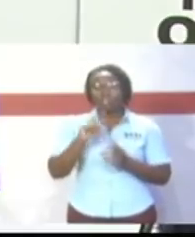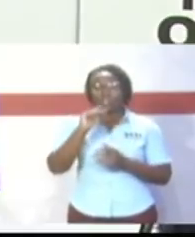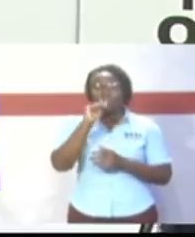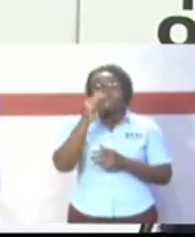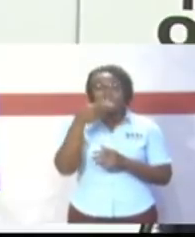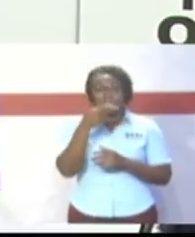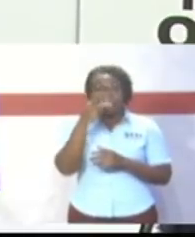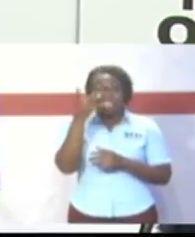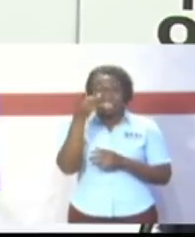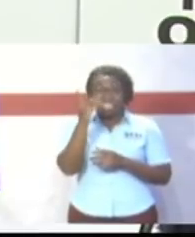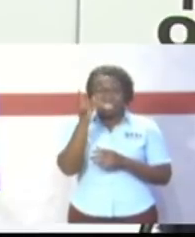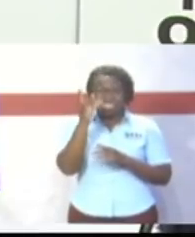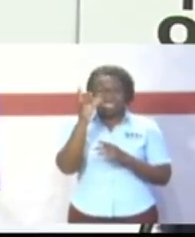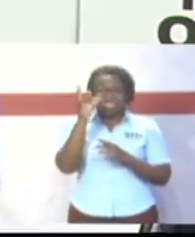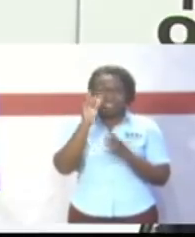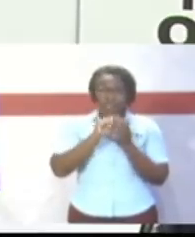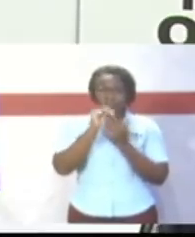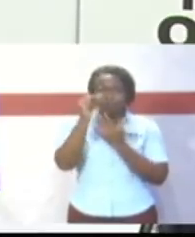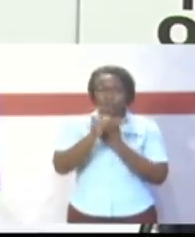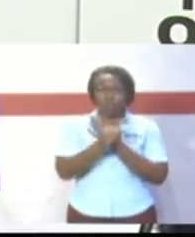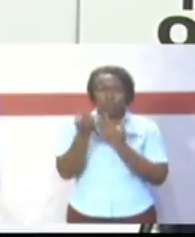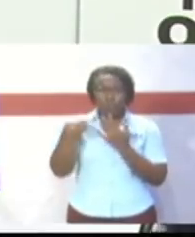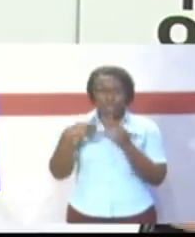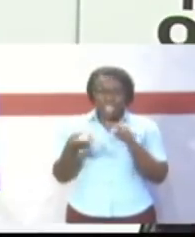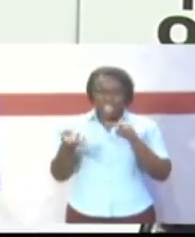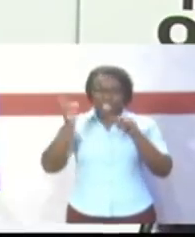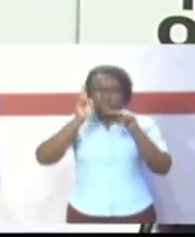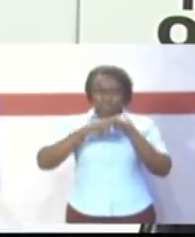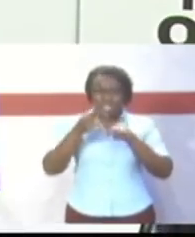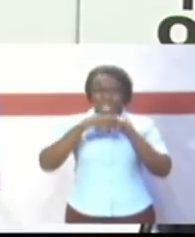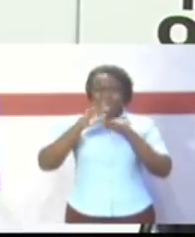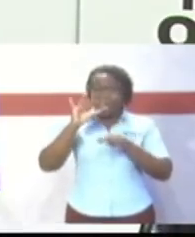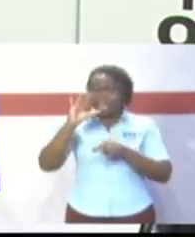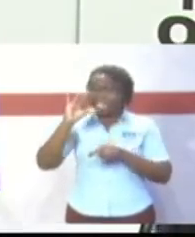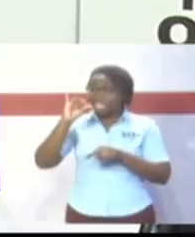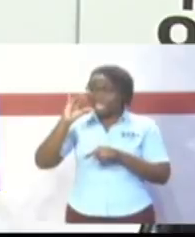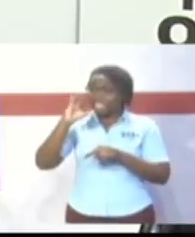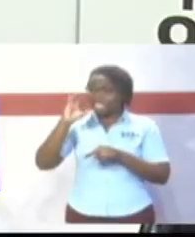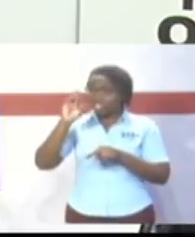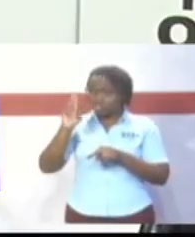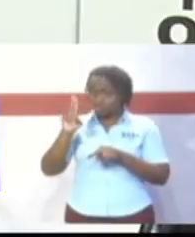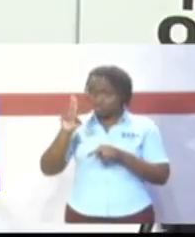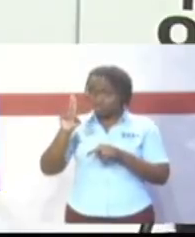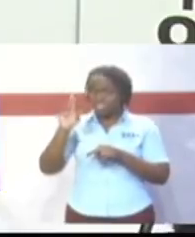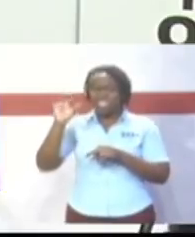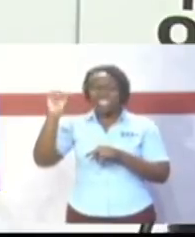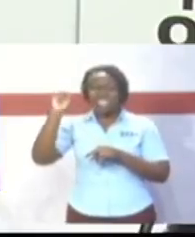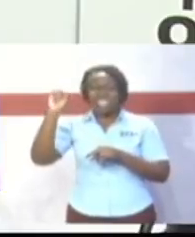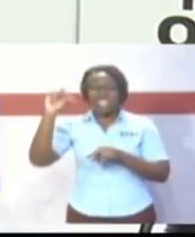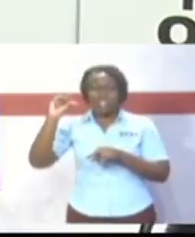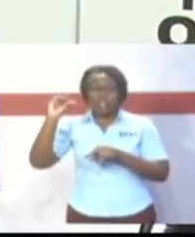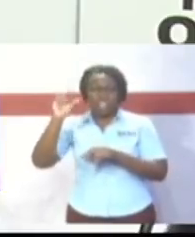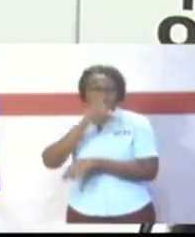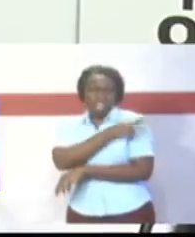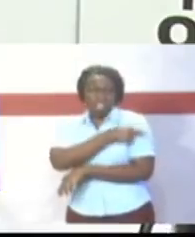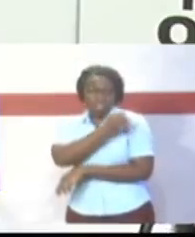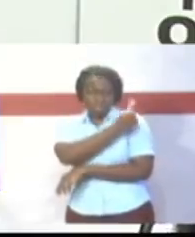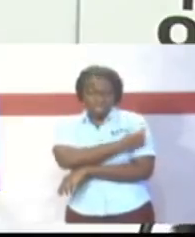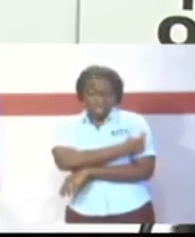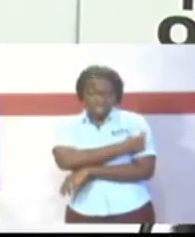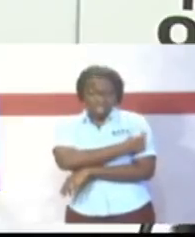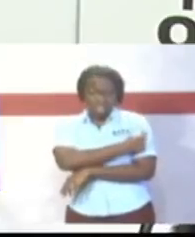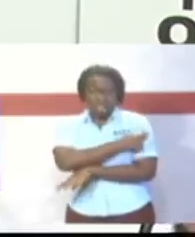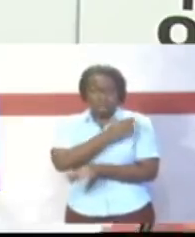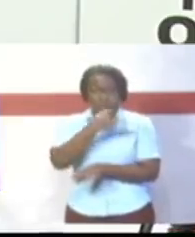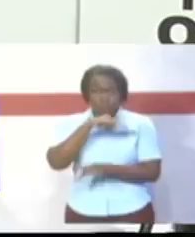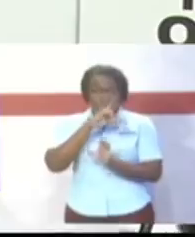increased the capacity to manage ICU care patients based on demand at the Sandy Grande Hospital. Mr. Soyafat will speak on that.